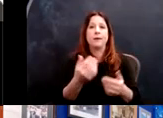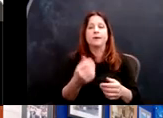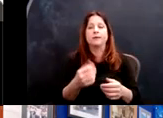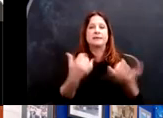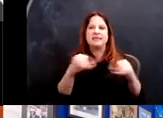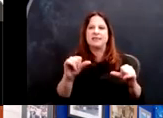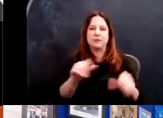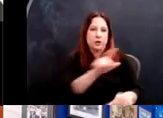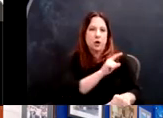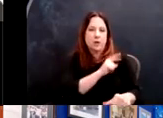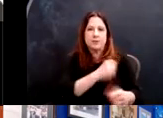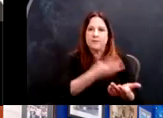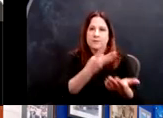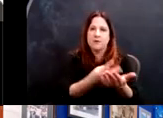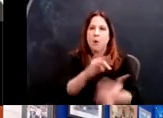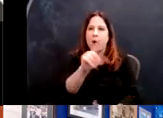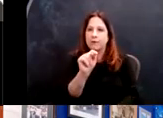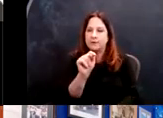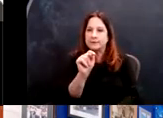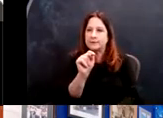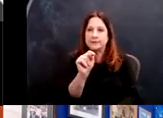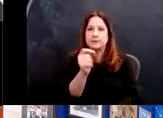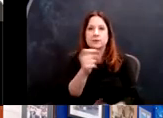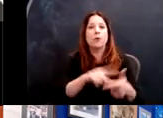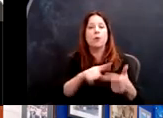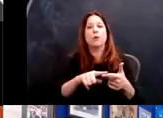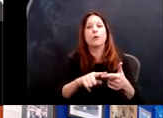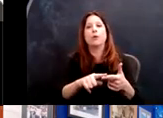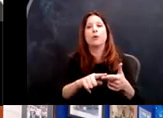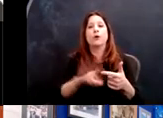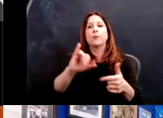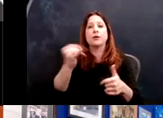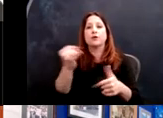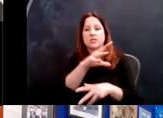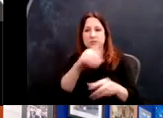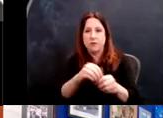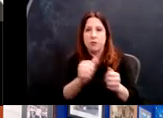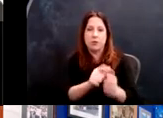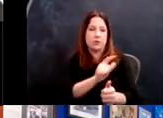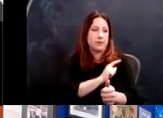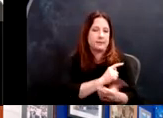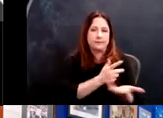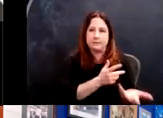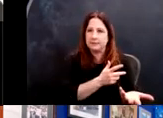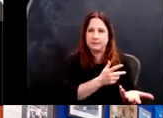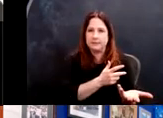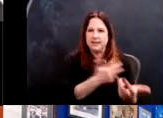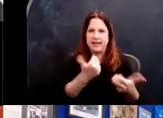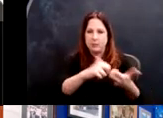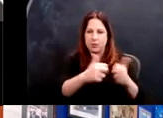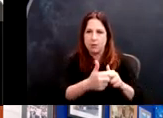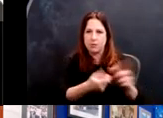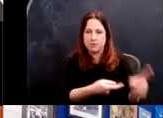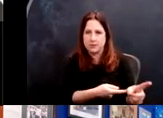warrants or criminal justice involvement, are they able to